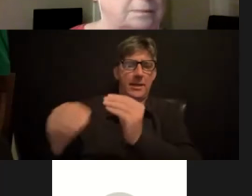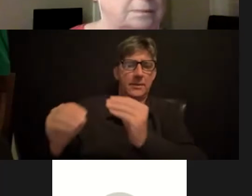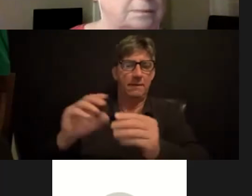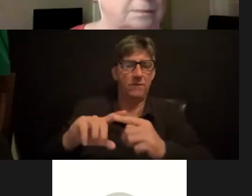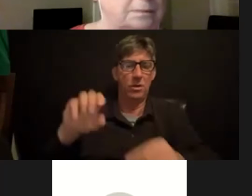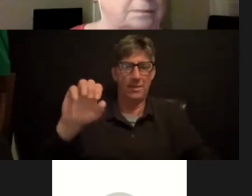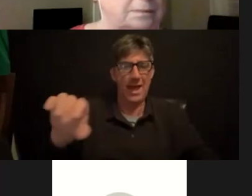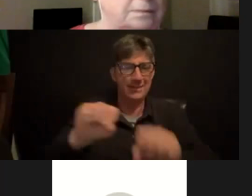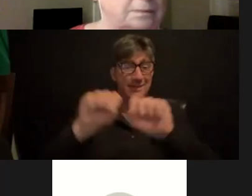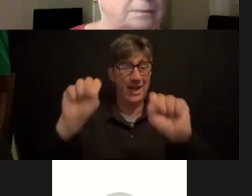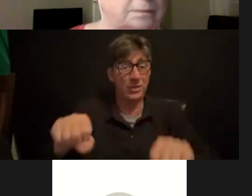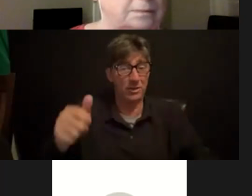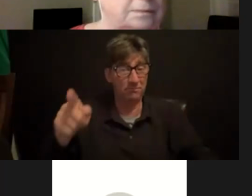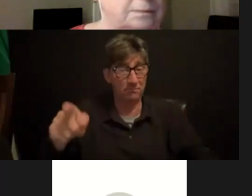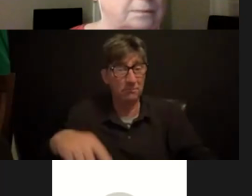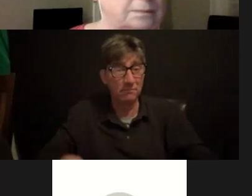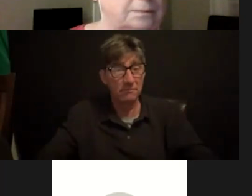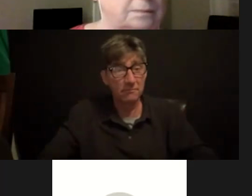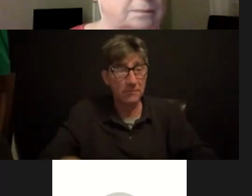station at Silver Hill?